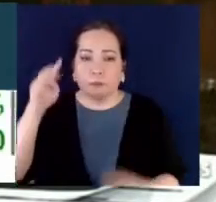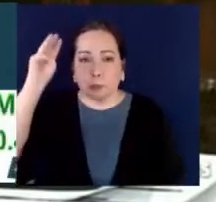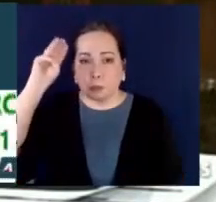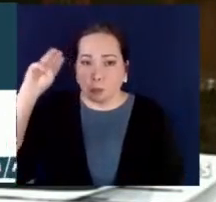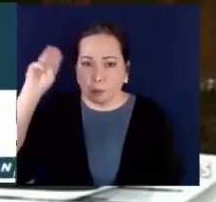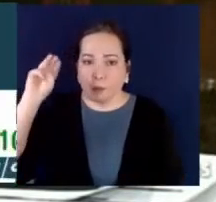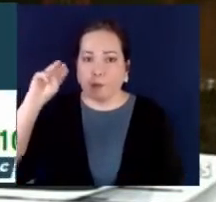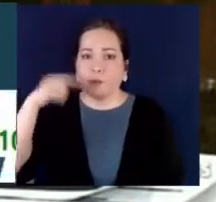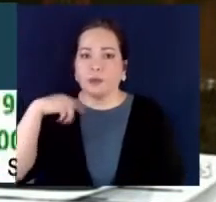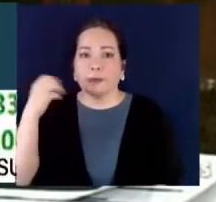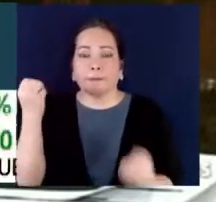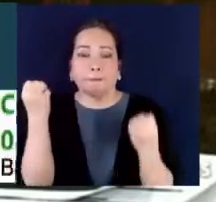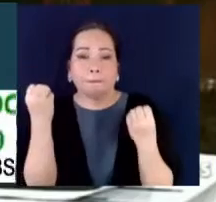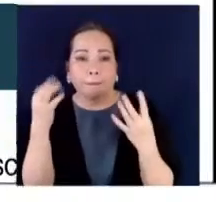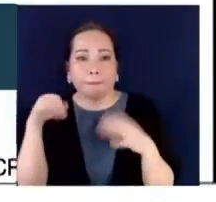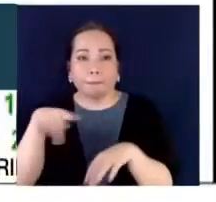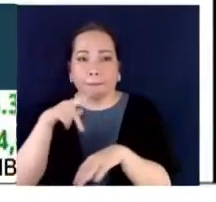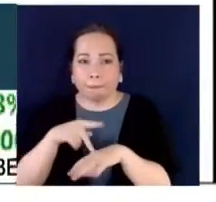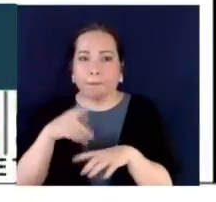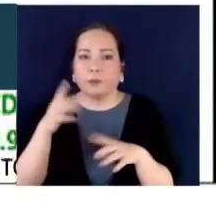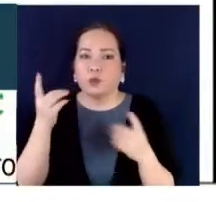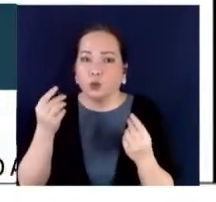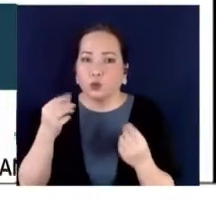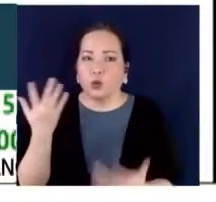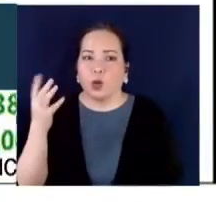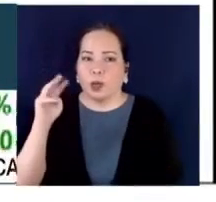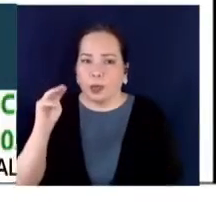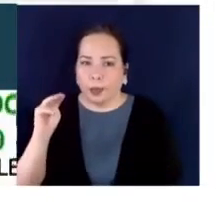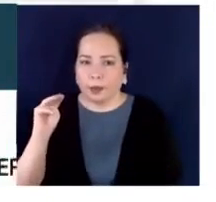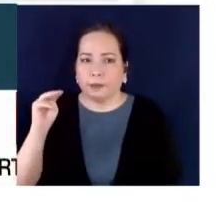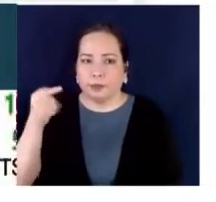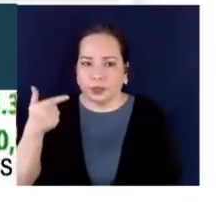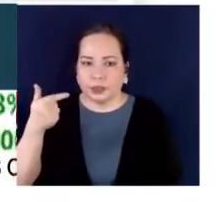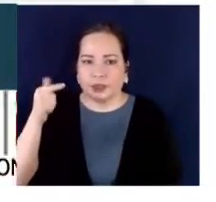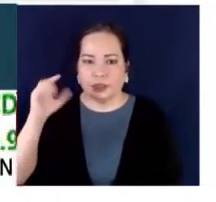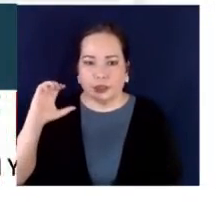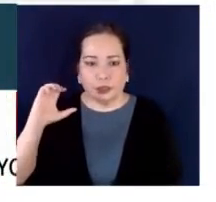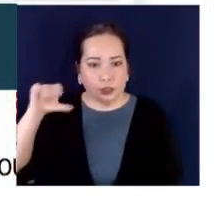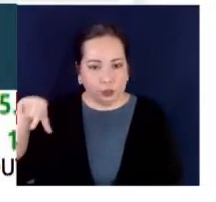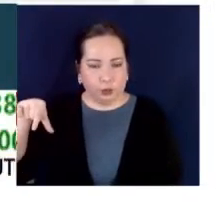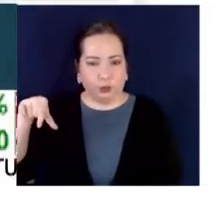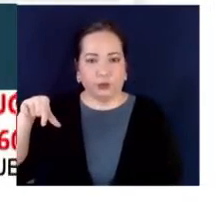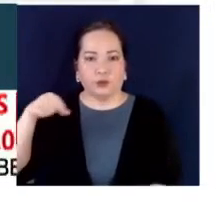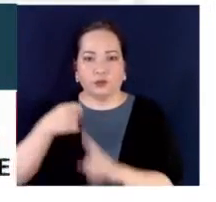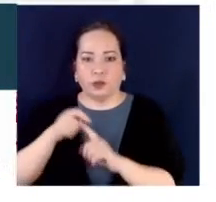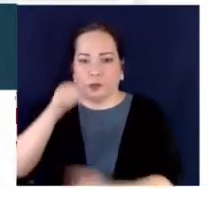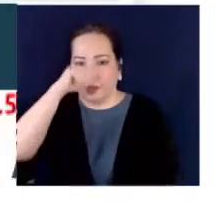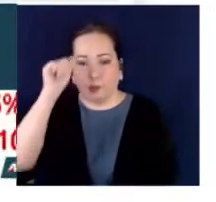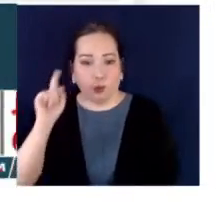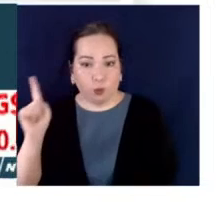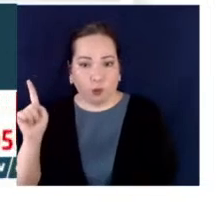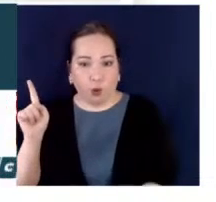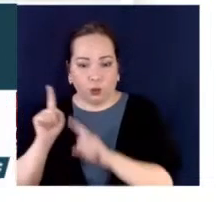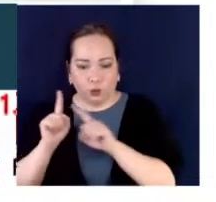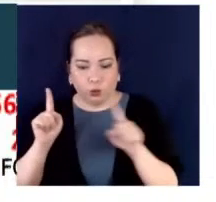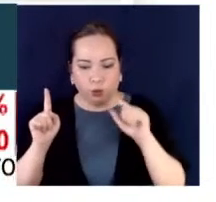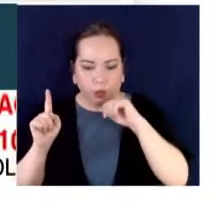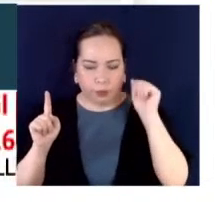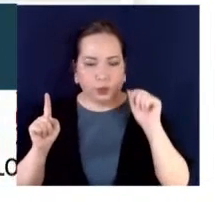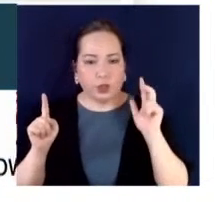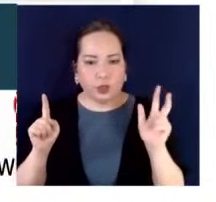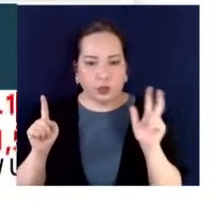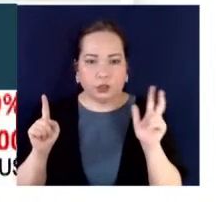MGCQ, from April 1 to 30. However, two areas in the Cagayan Valley will be under the second strictest